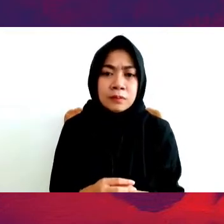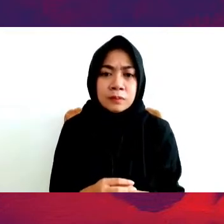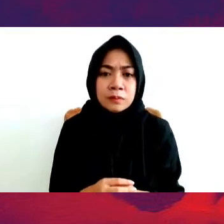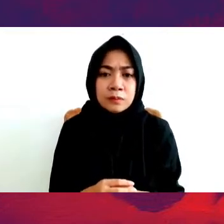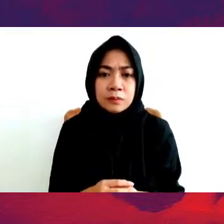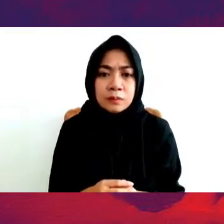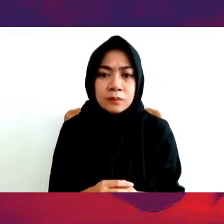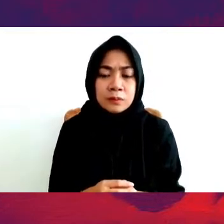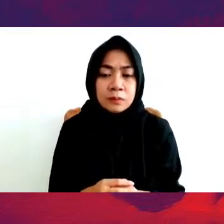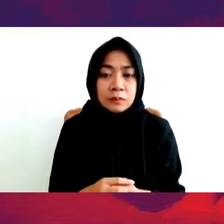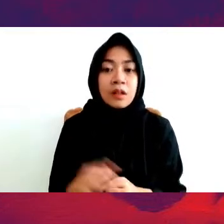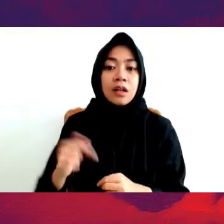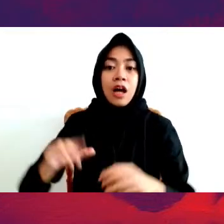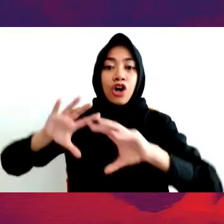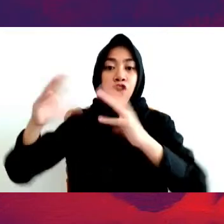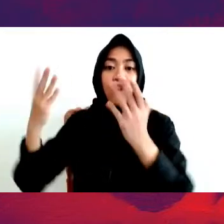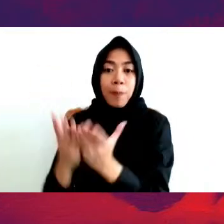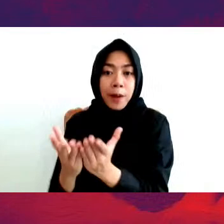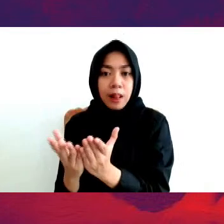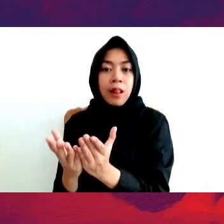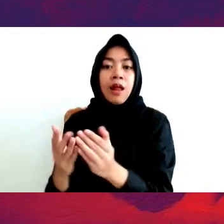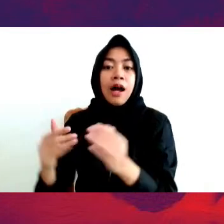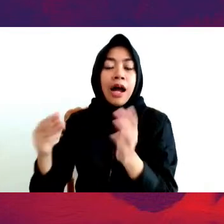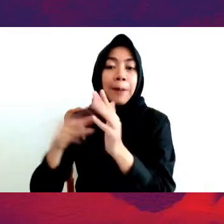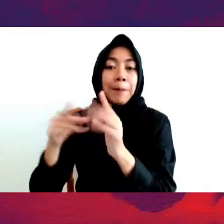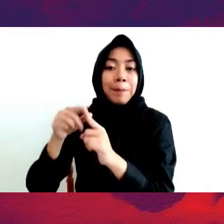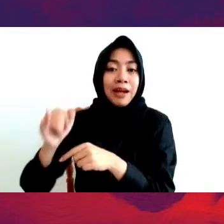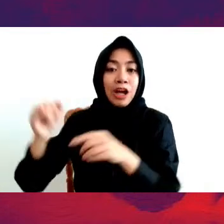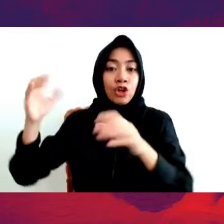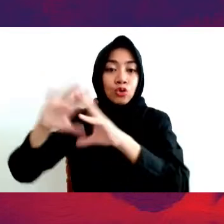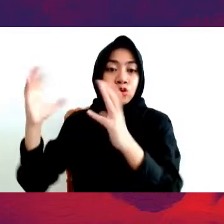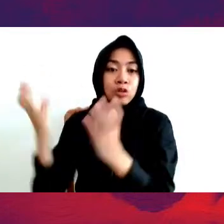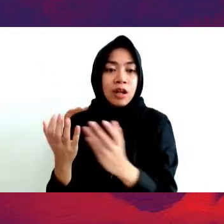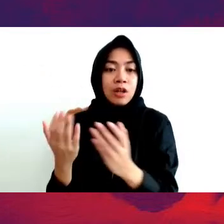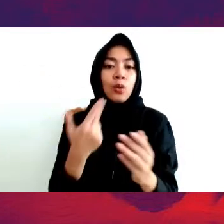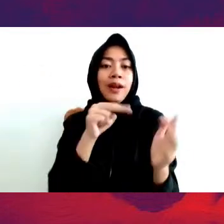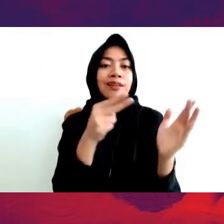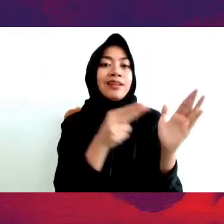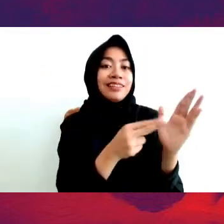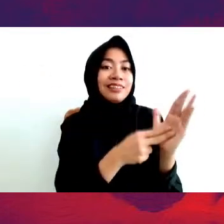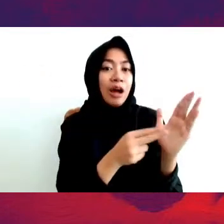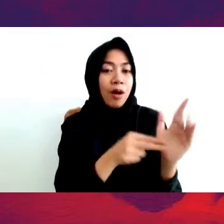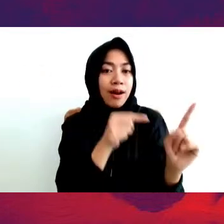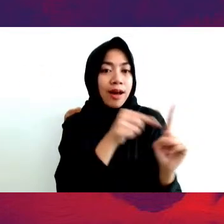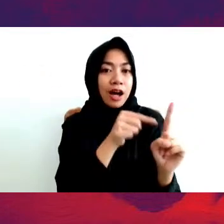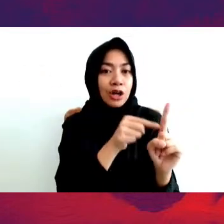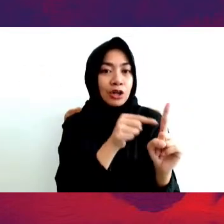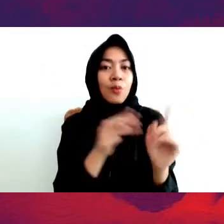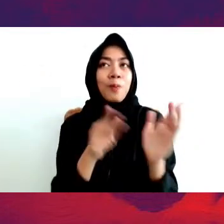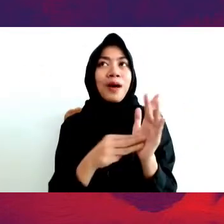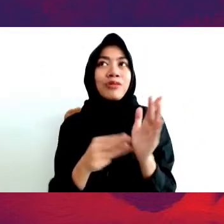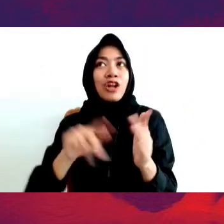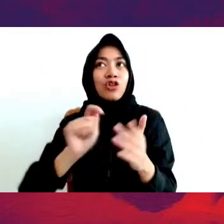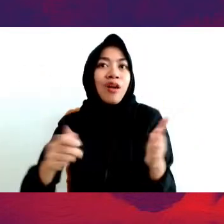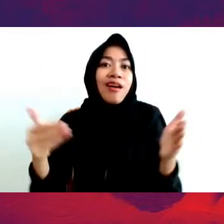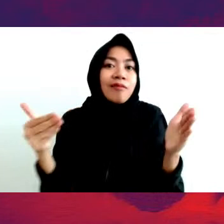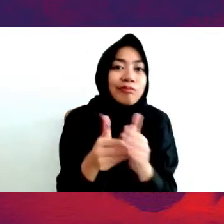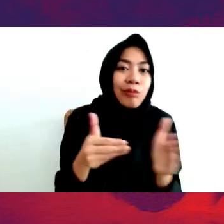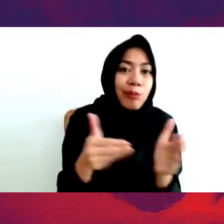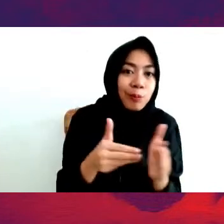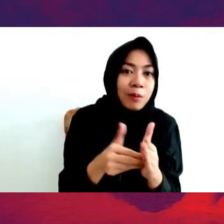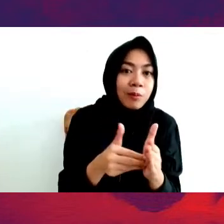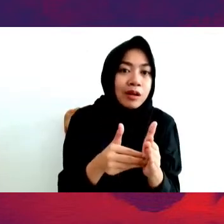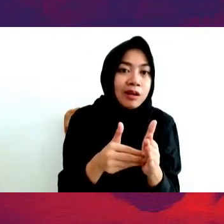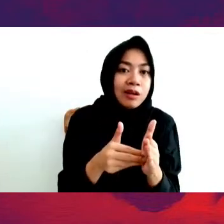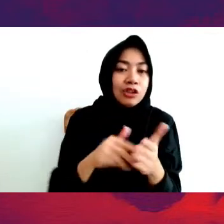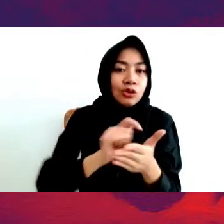specific weights for the indicators. So, for example, Yawala is deprived in years of schooling and school attendance, which each has